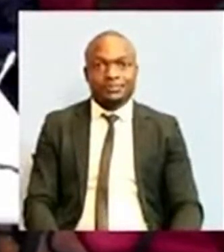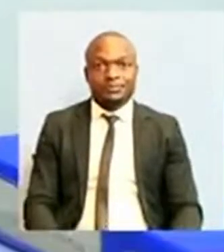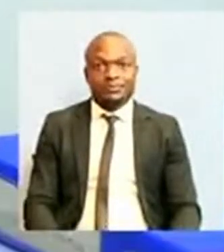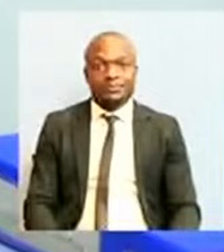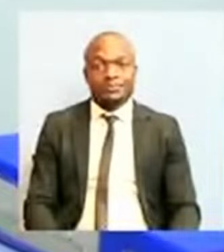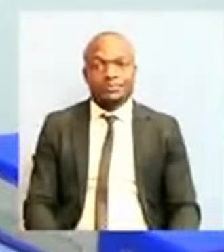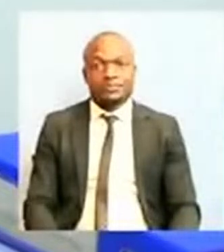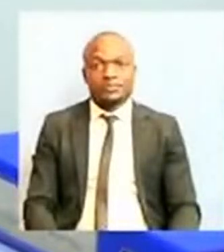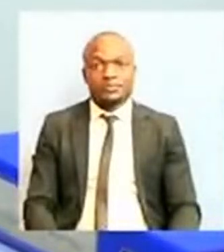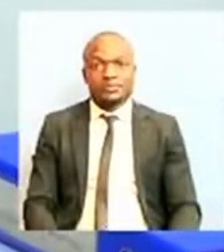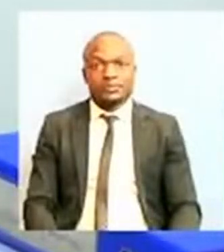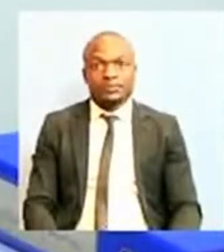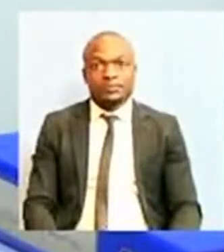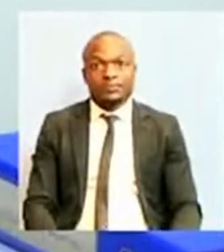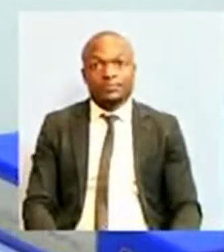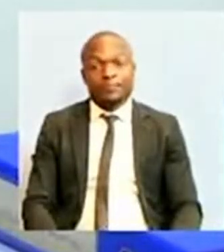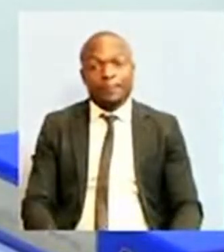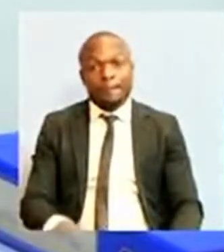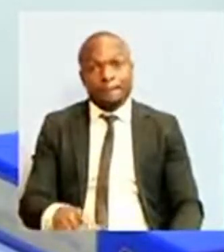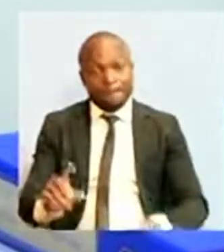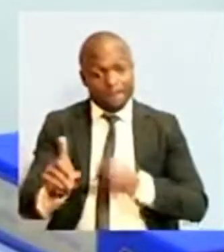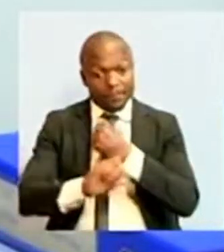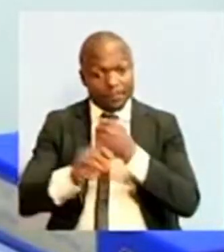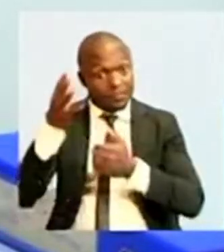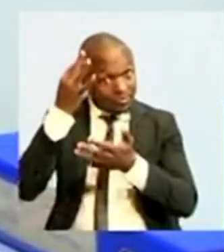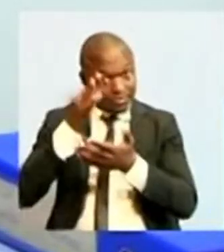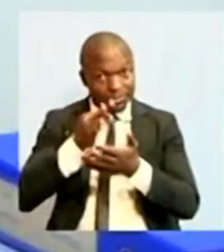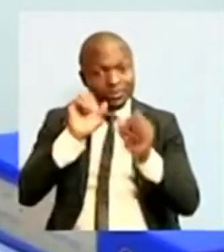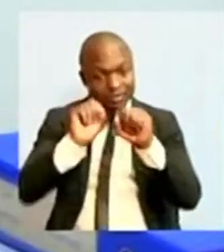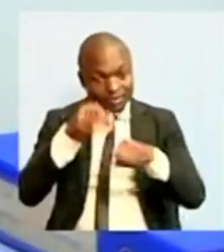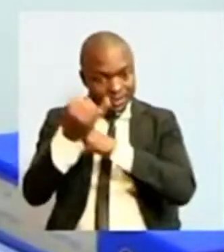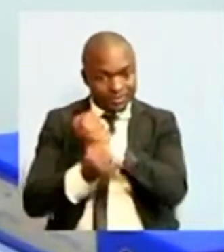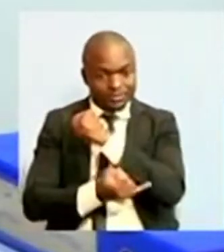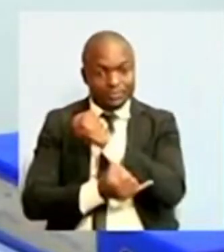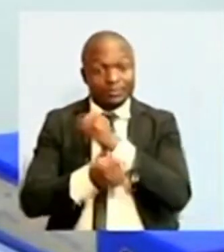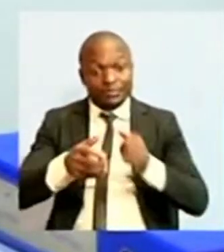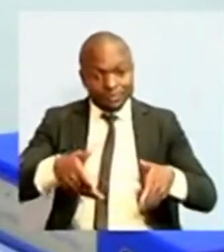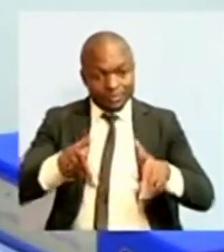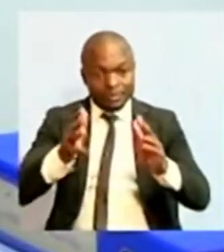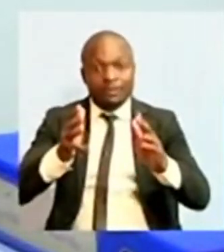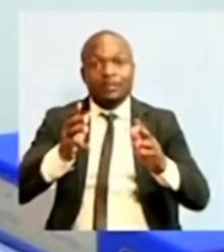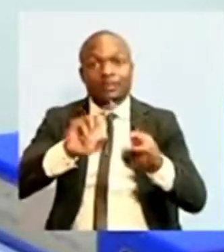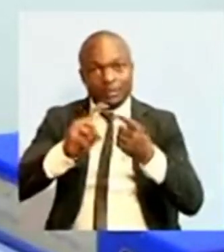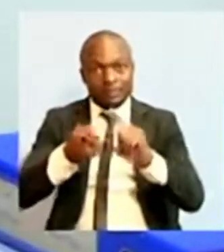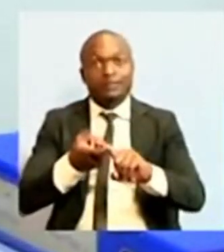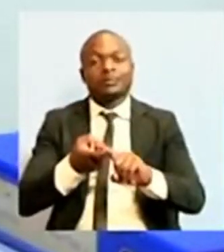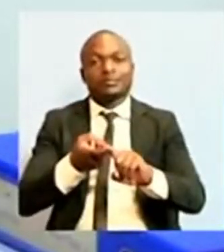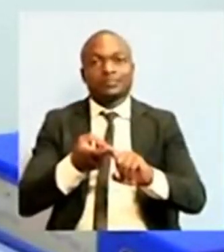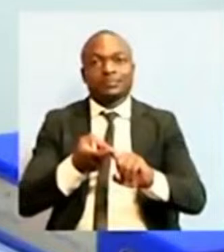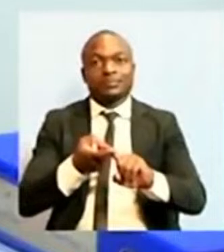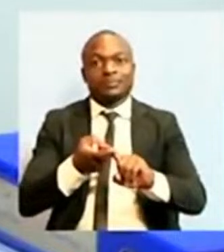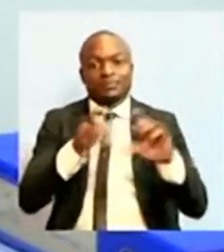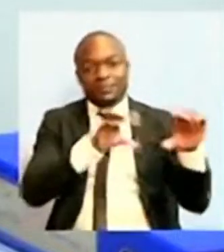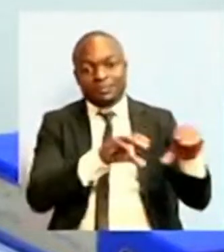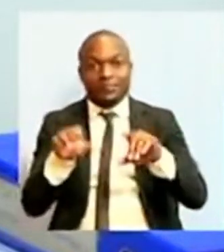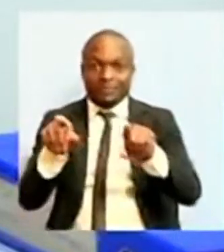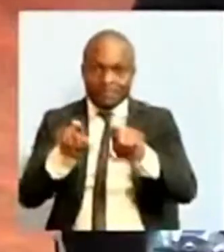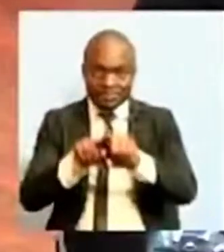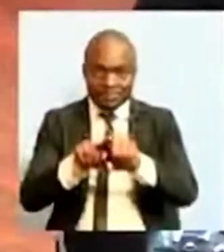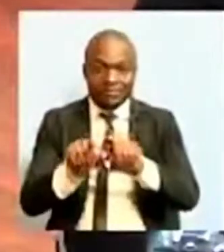Town Clerk, you may introduce yourself and allow your team to equally do the same.